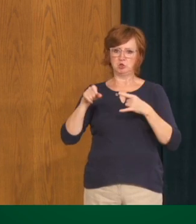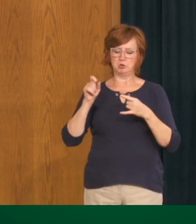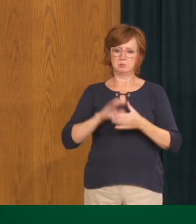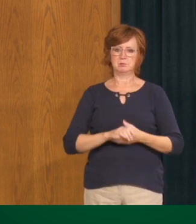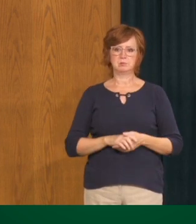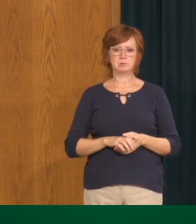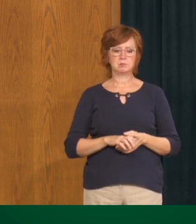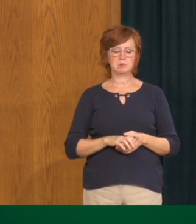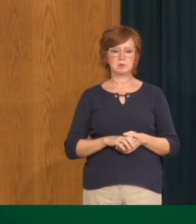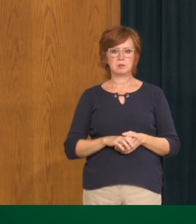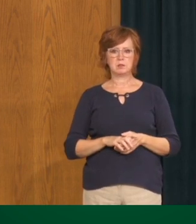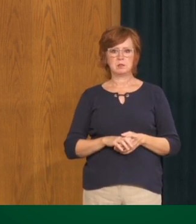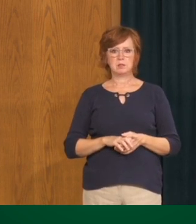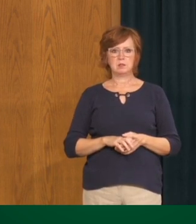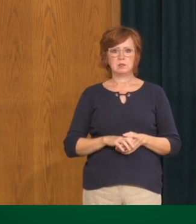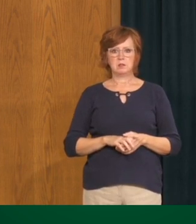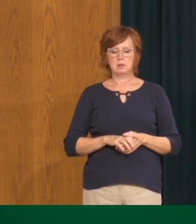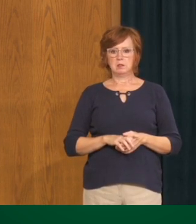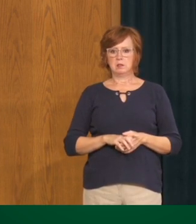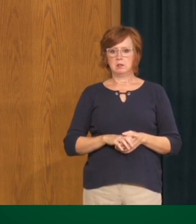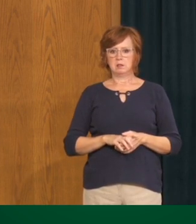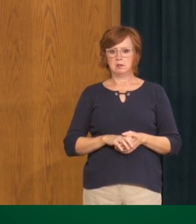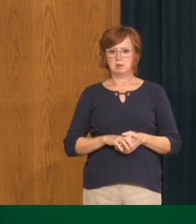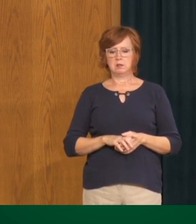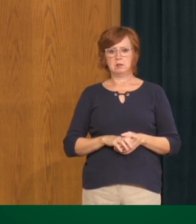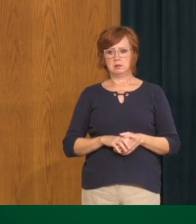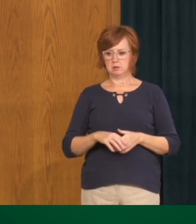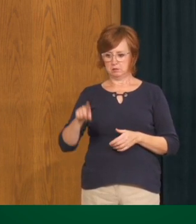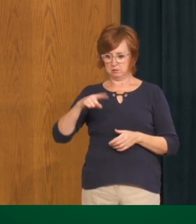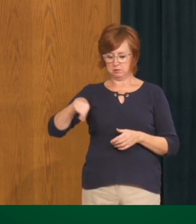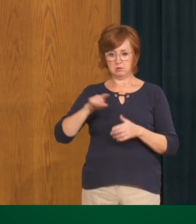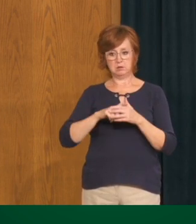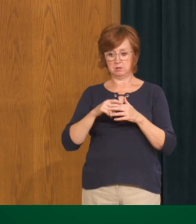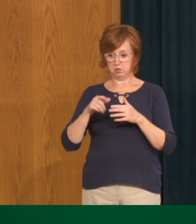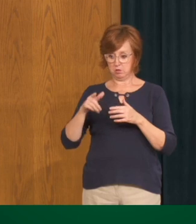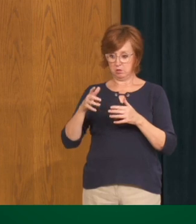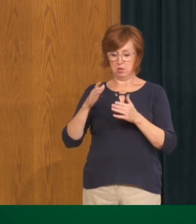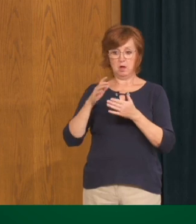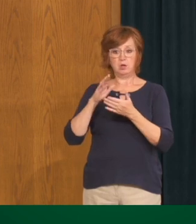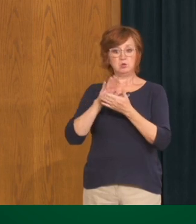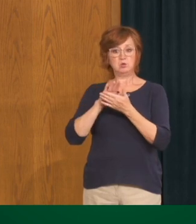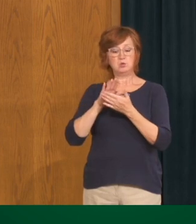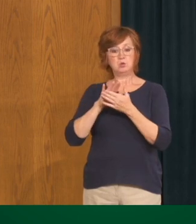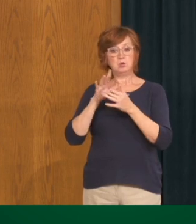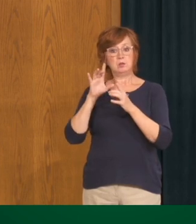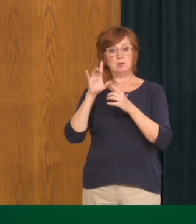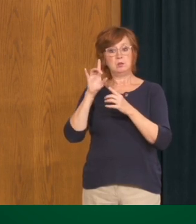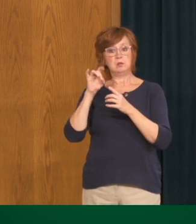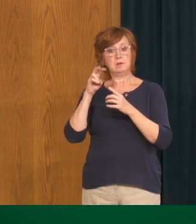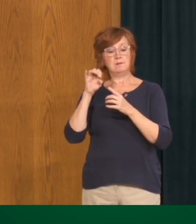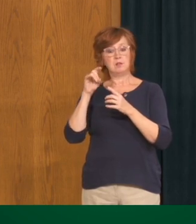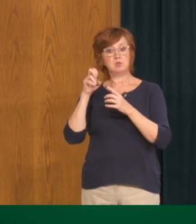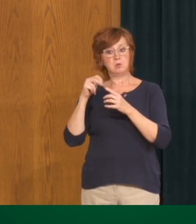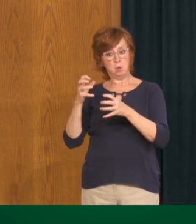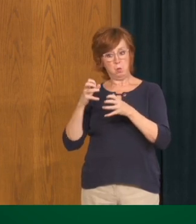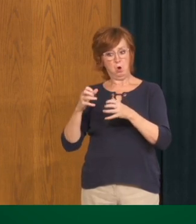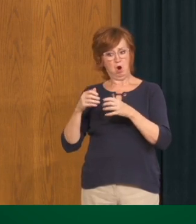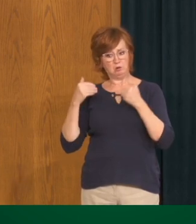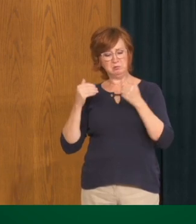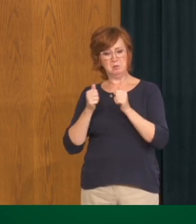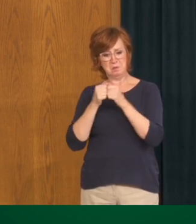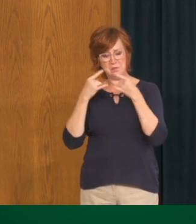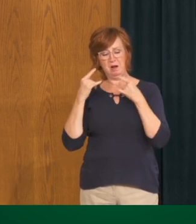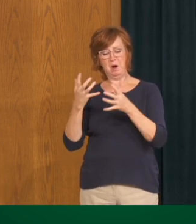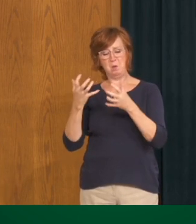to those school divisions that want to move forward with a masking policy under level 2. And one thing I would like to suggest, though, is that for all parents,